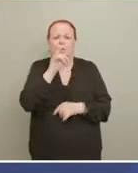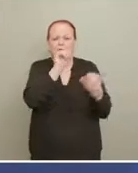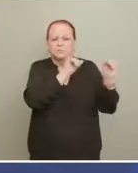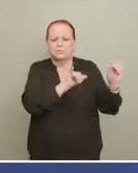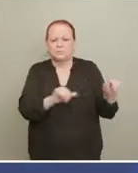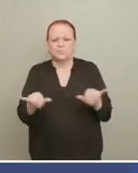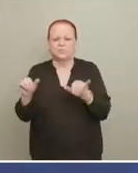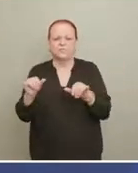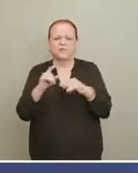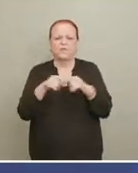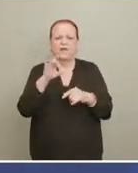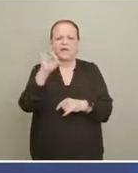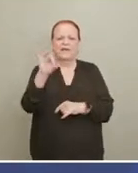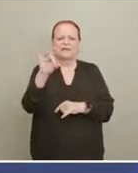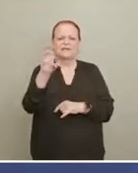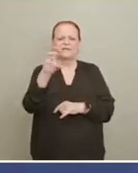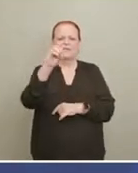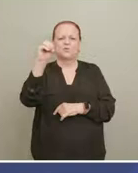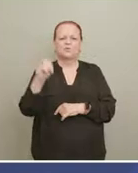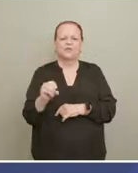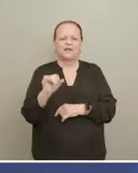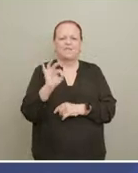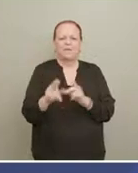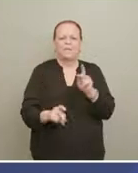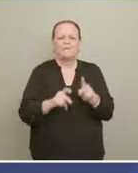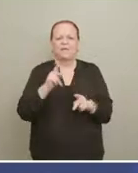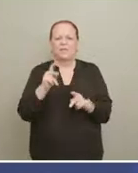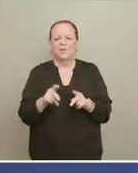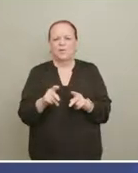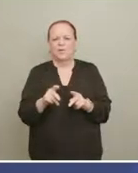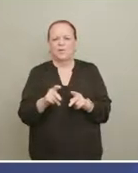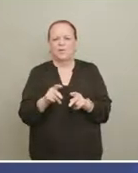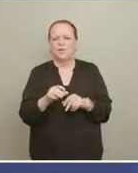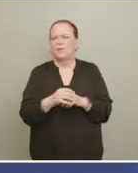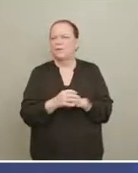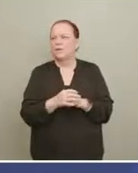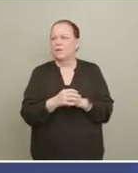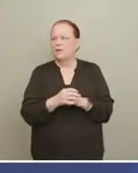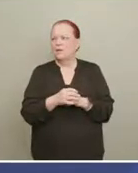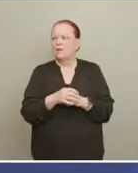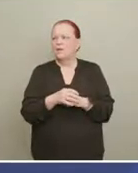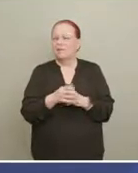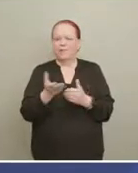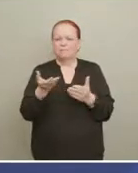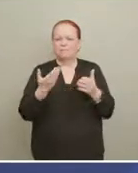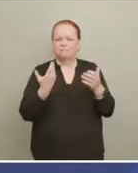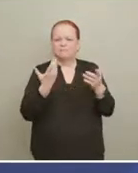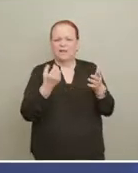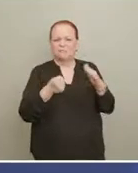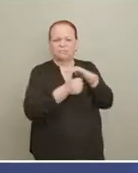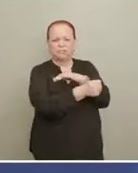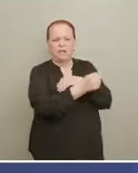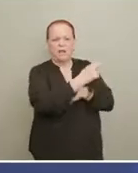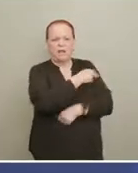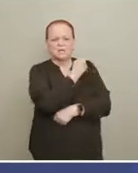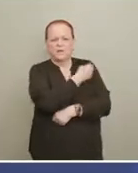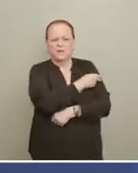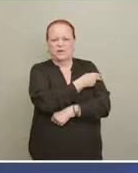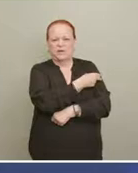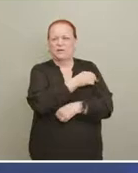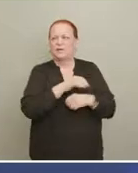that about 86% of the individual, or plus 86% of individual in the hospital who are hospitalized